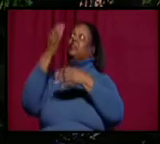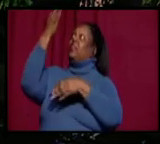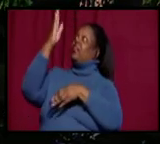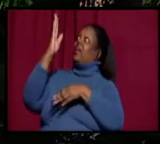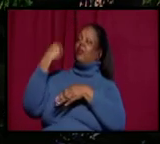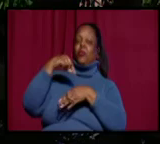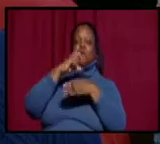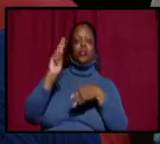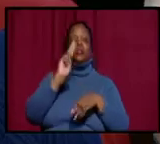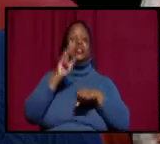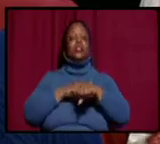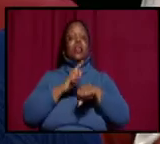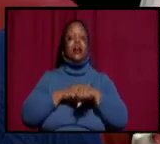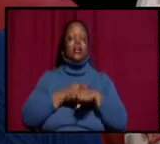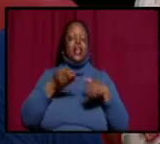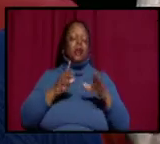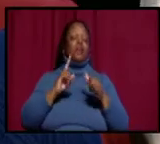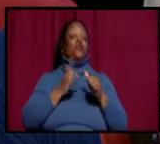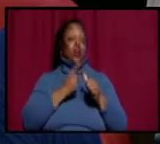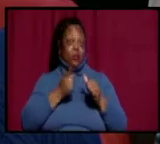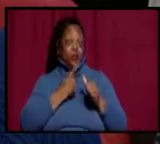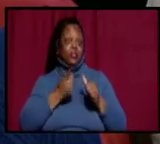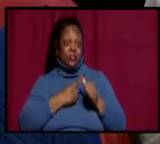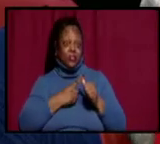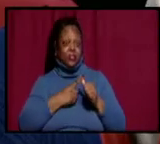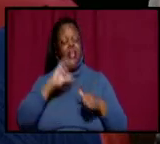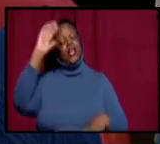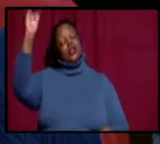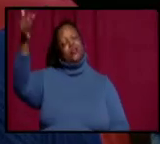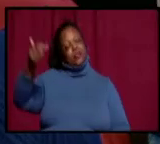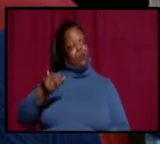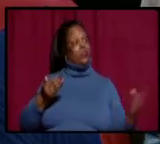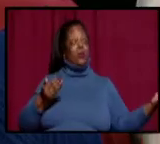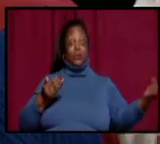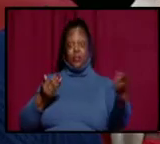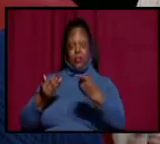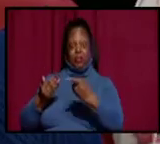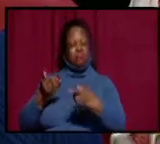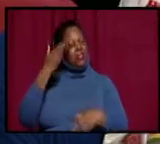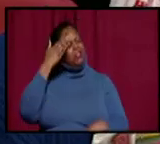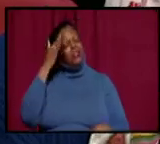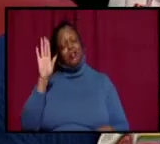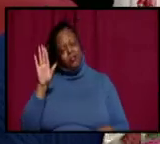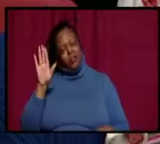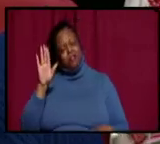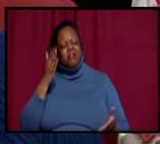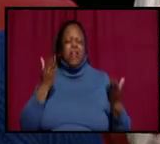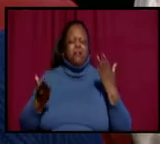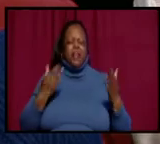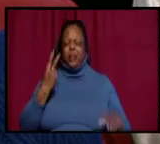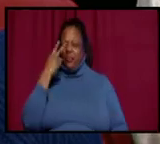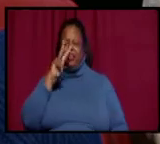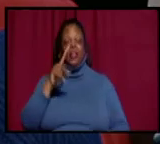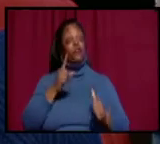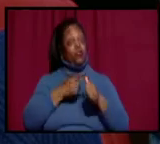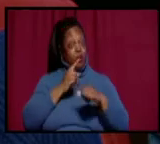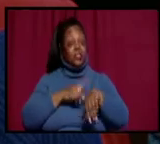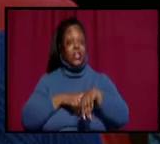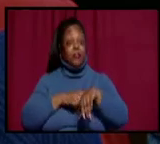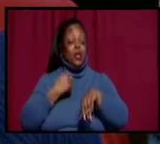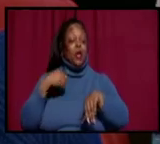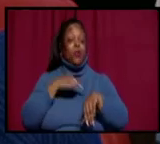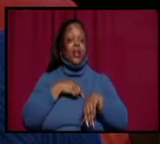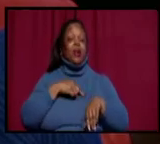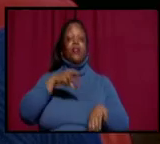And we just want to take a minute. Let me first introduce to those of you that may not know, maybe if you're viewing for the first time,